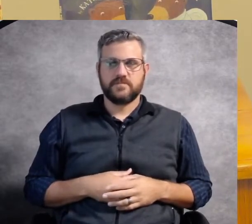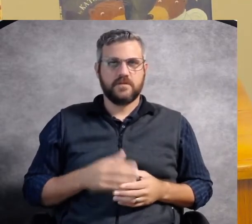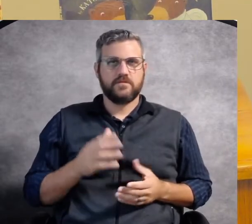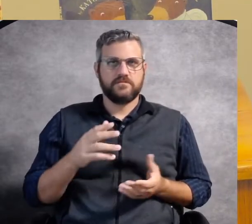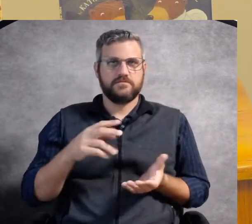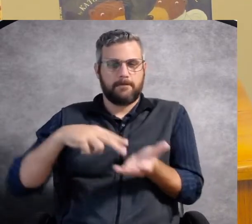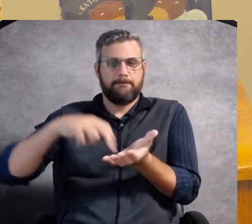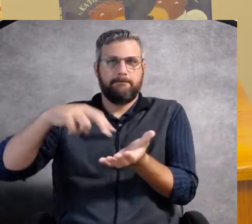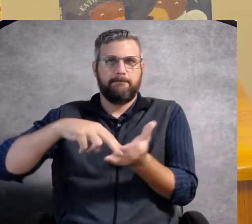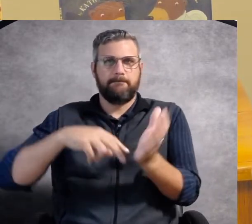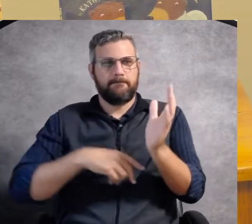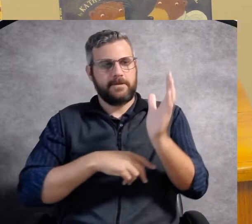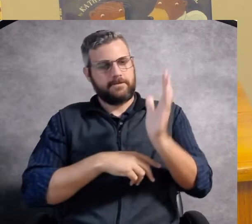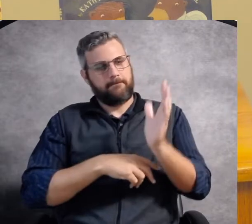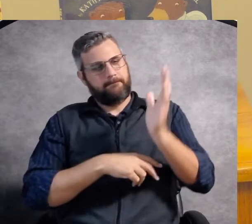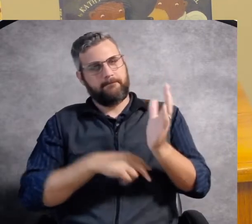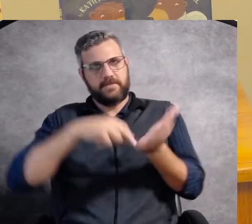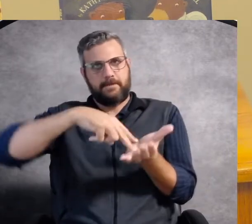We'll let them jump on the bed.